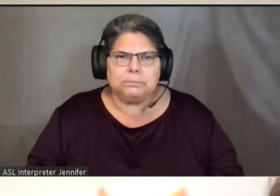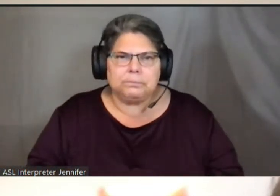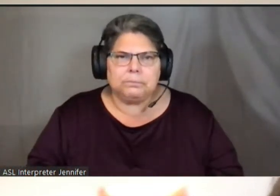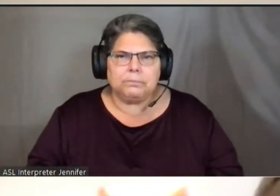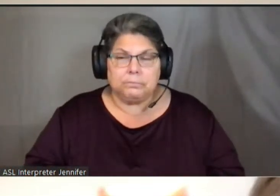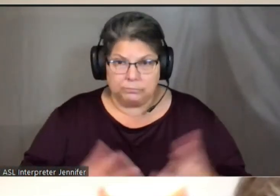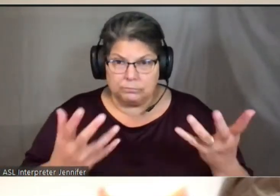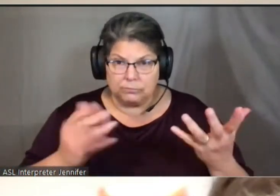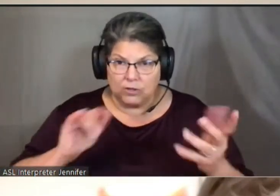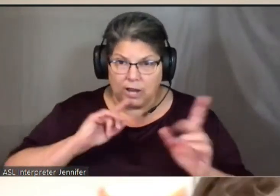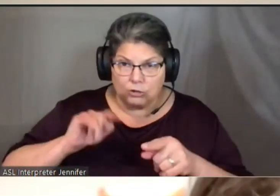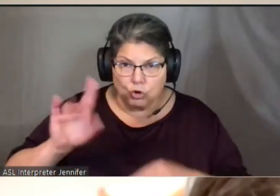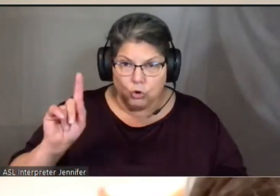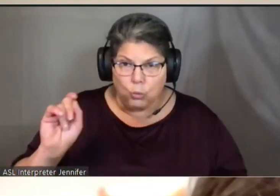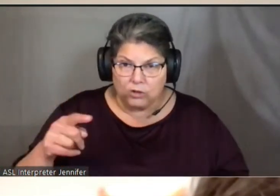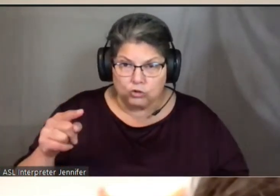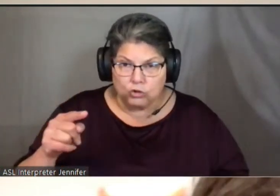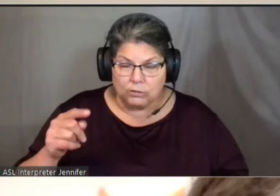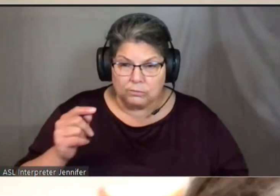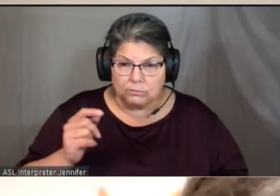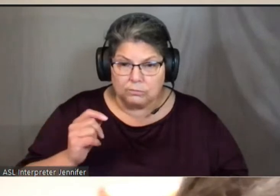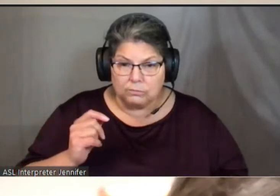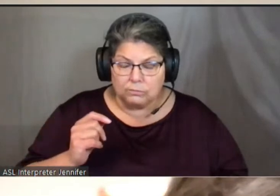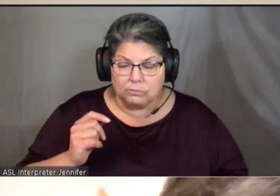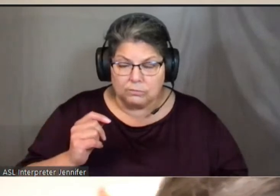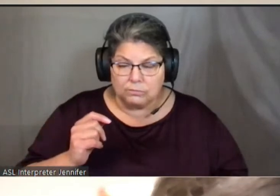Does that answer your question?